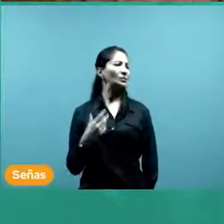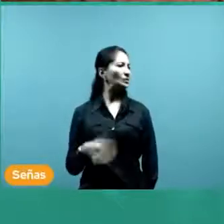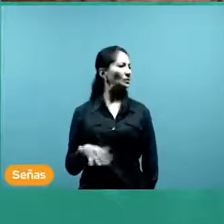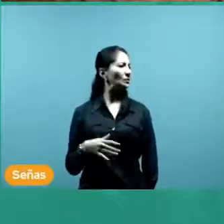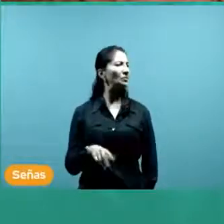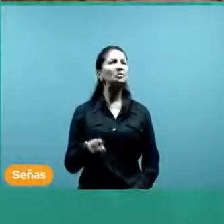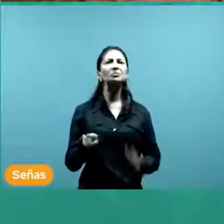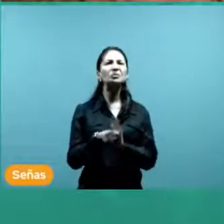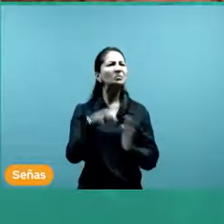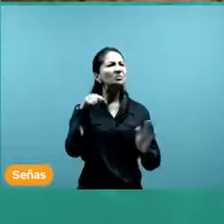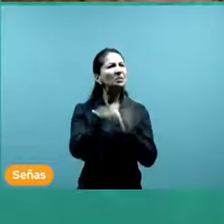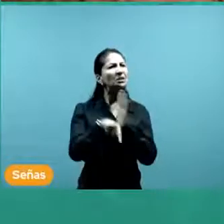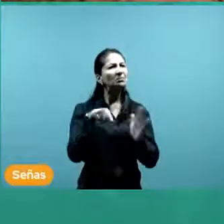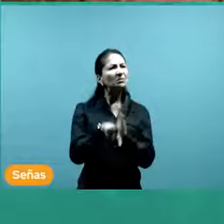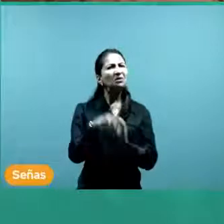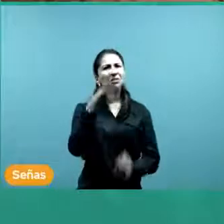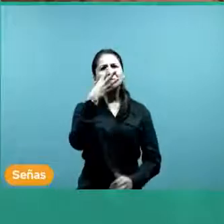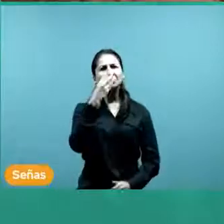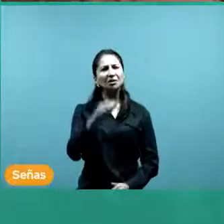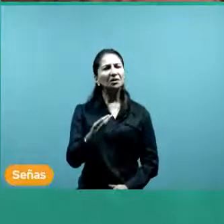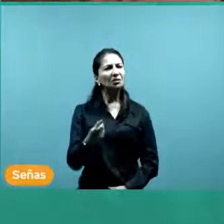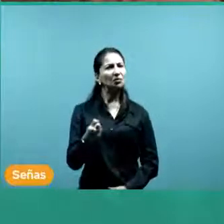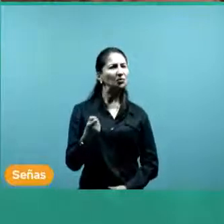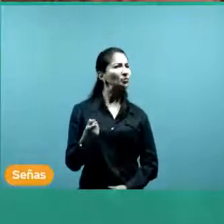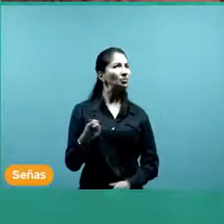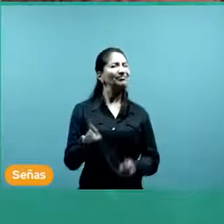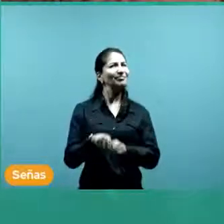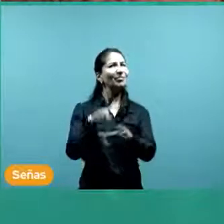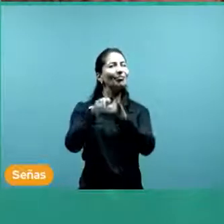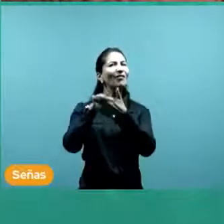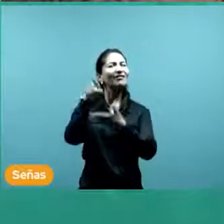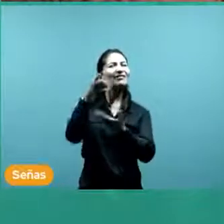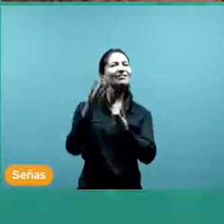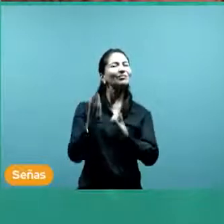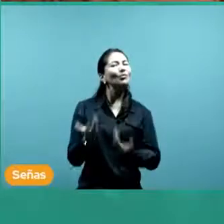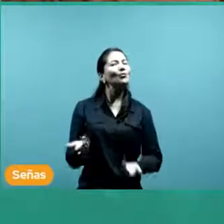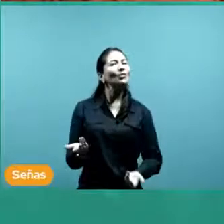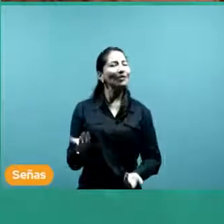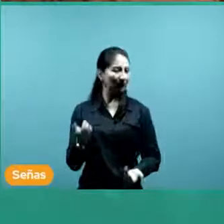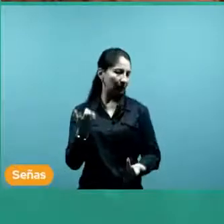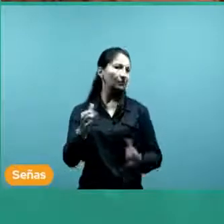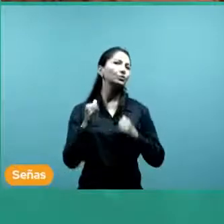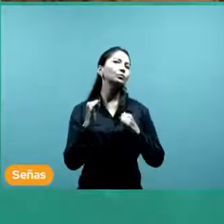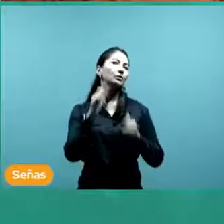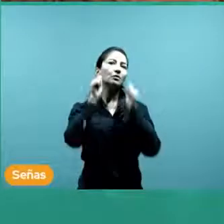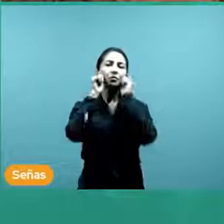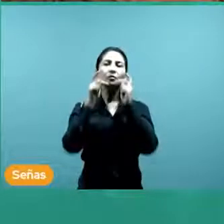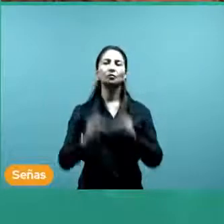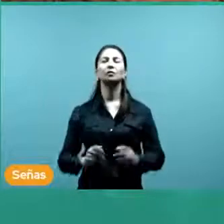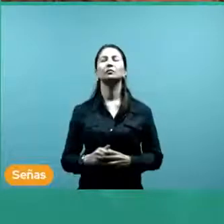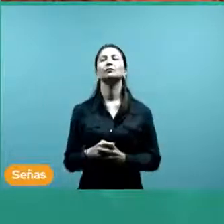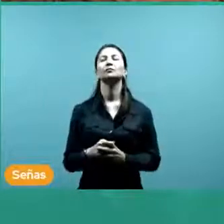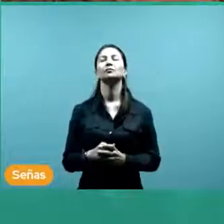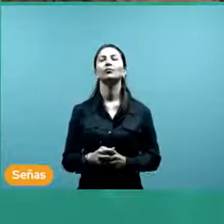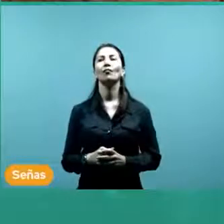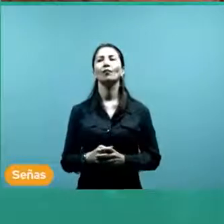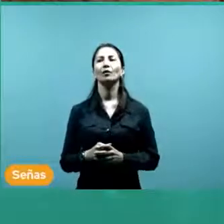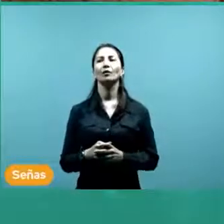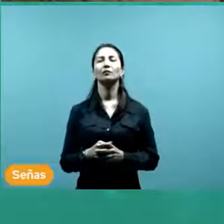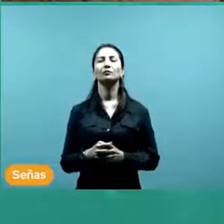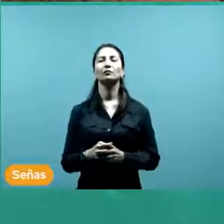en esta ideología terrible. And there is one more important aspect when we look at the history of